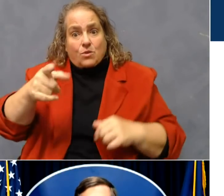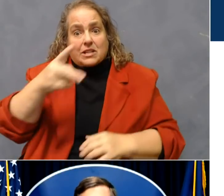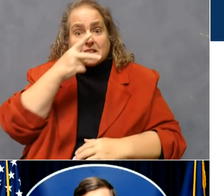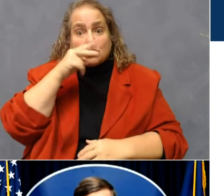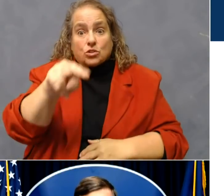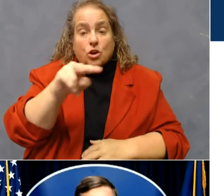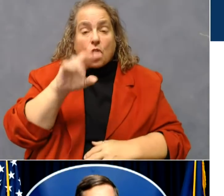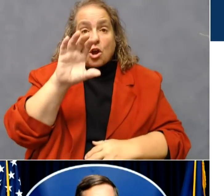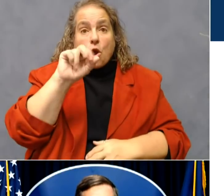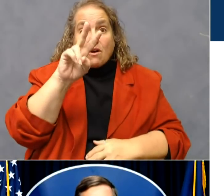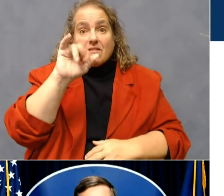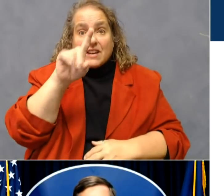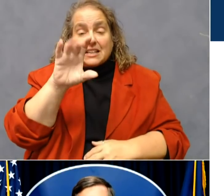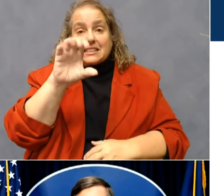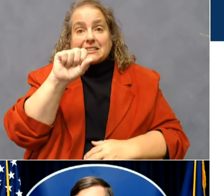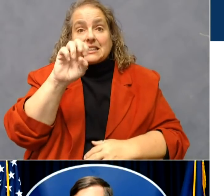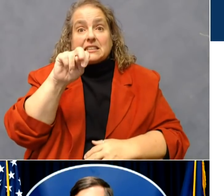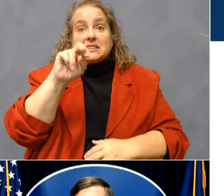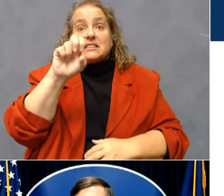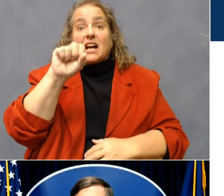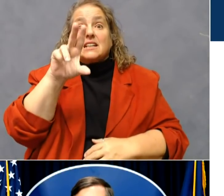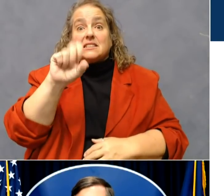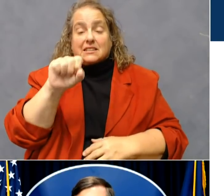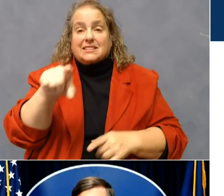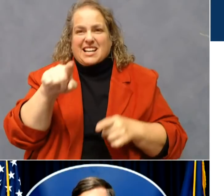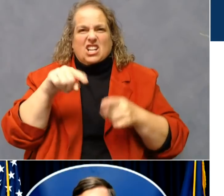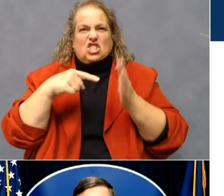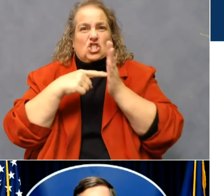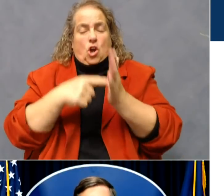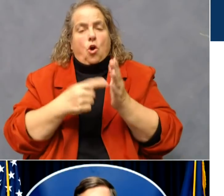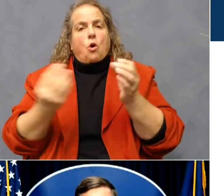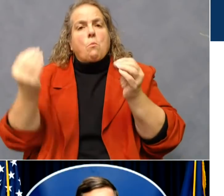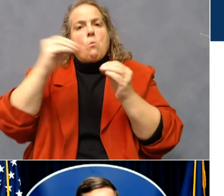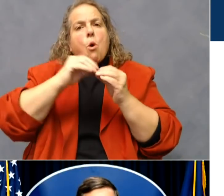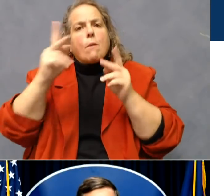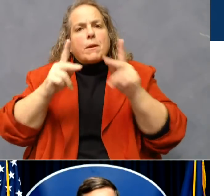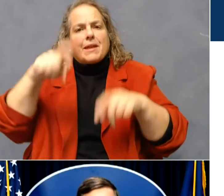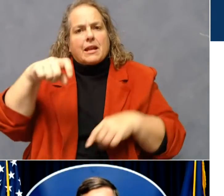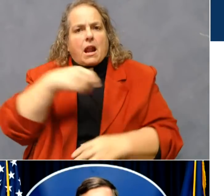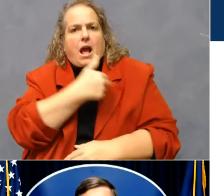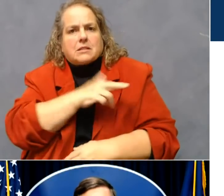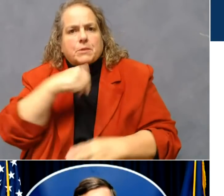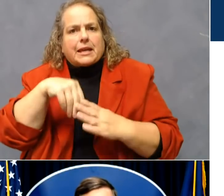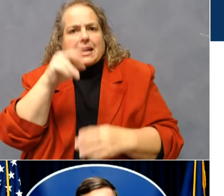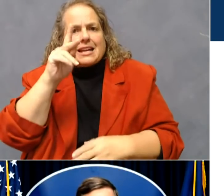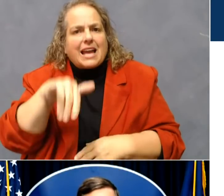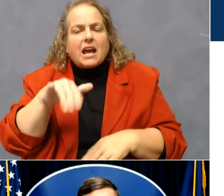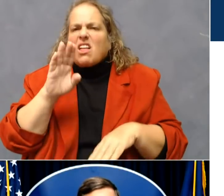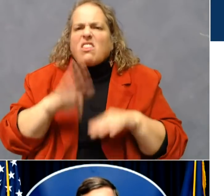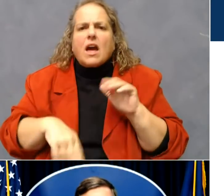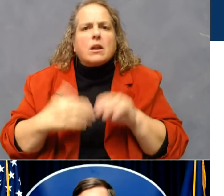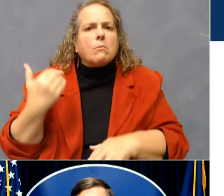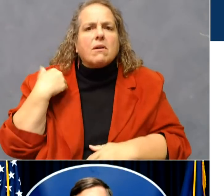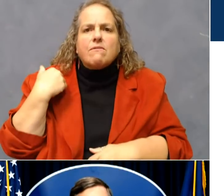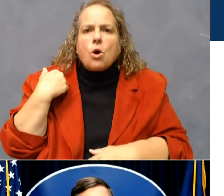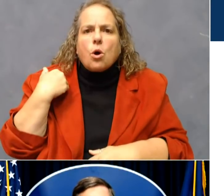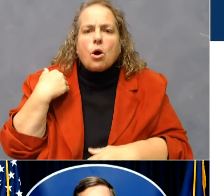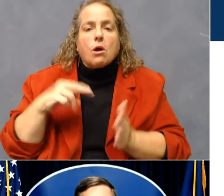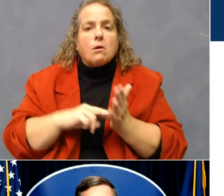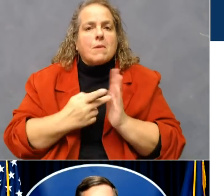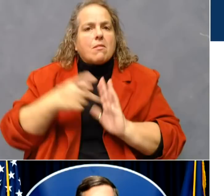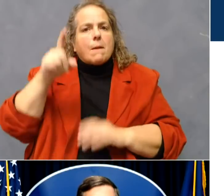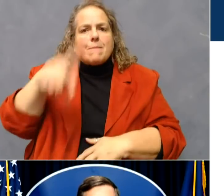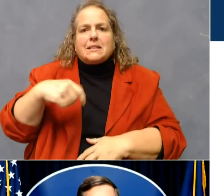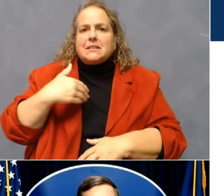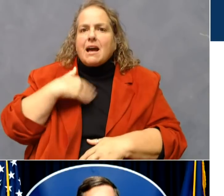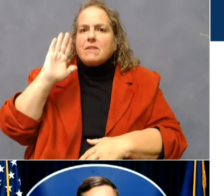people needing hospitalization in Kentucky than ever before. That means that they need a bed. They need the doctors and the